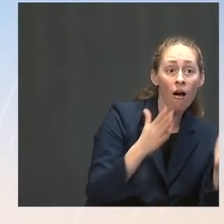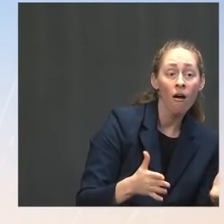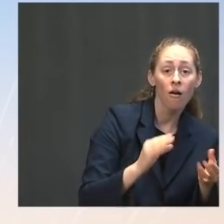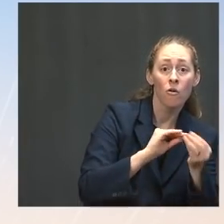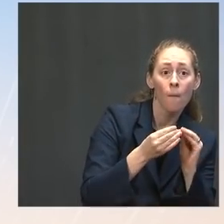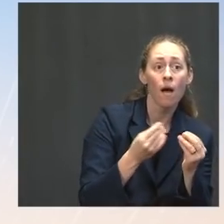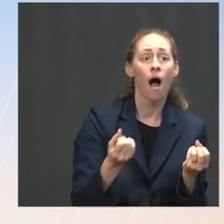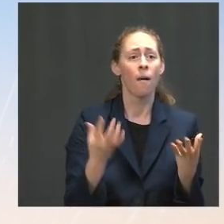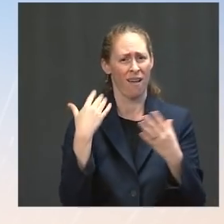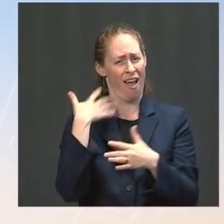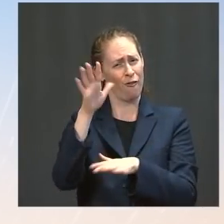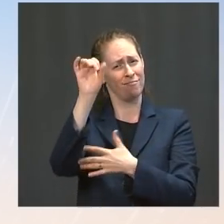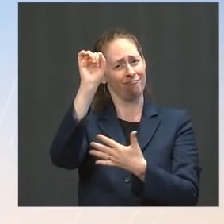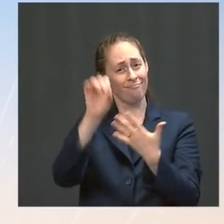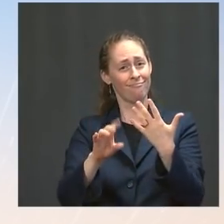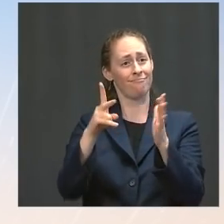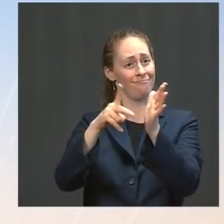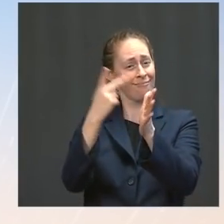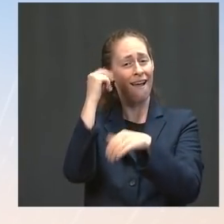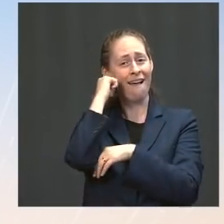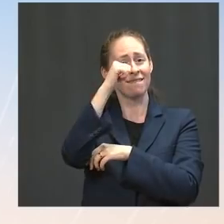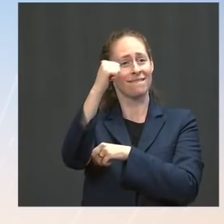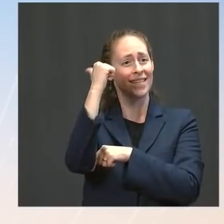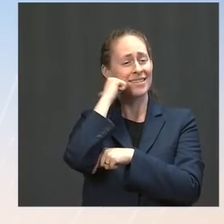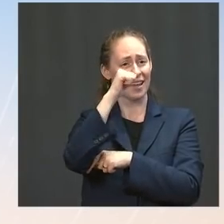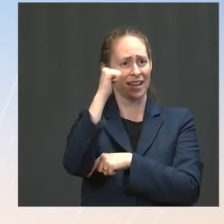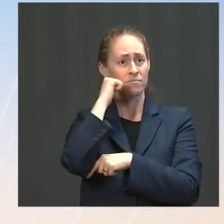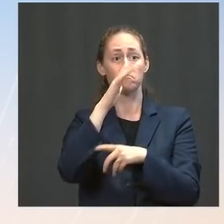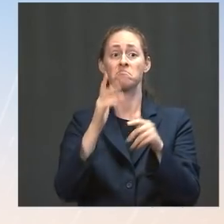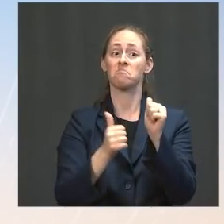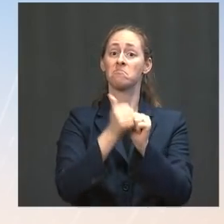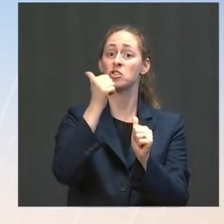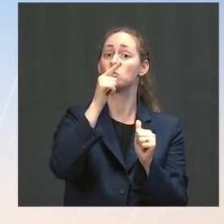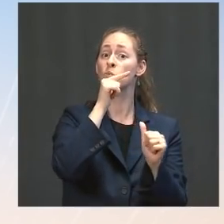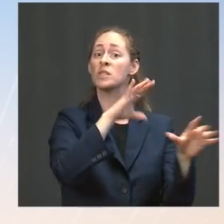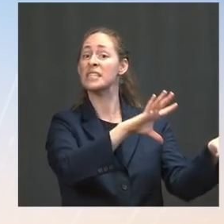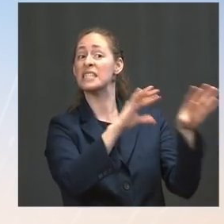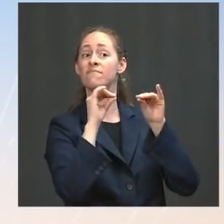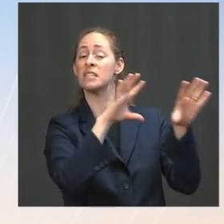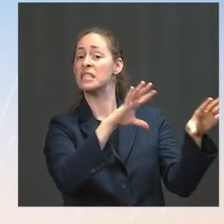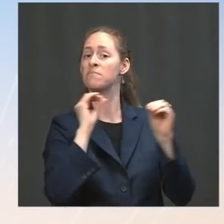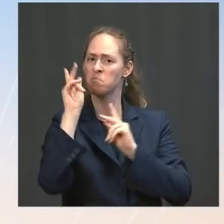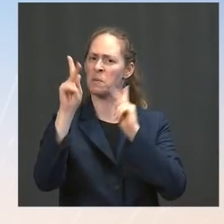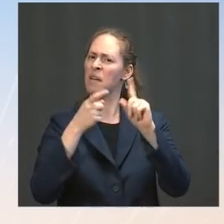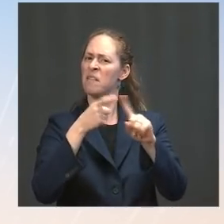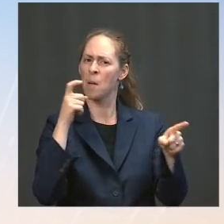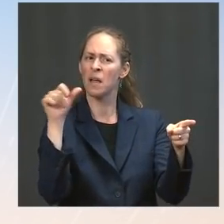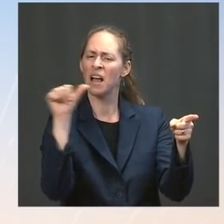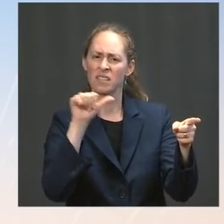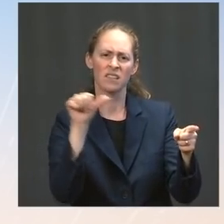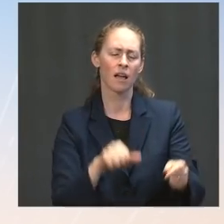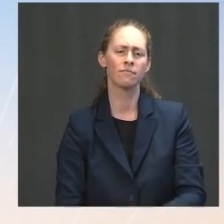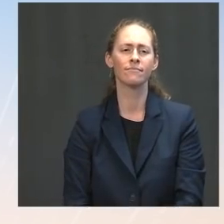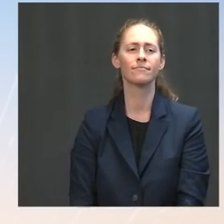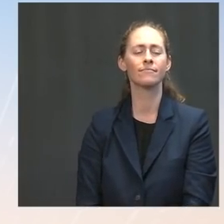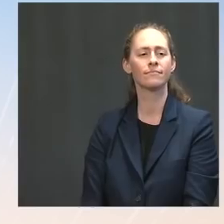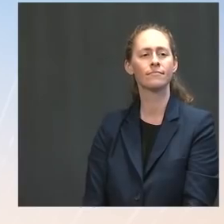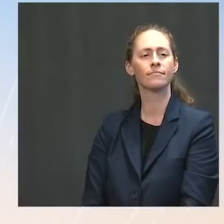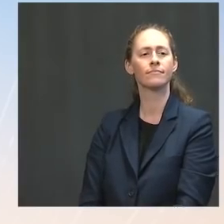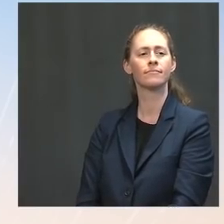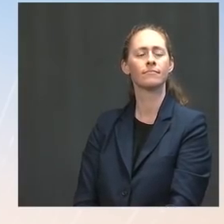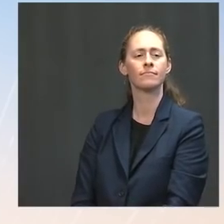their big meeting in Jackson Hole this week, or a virtual one pegged to that. I'm wondering if the president has spoken to Chairman Powell ahead of that meeting